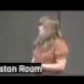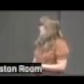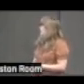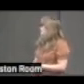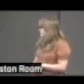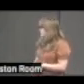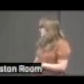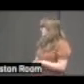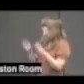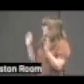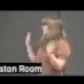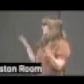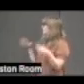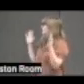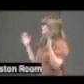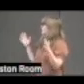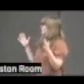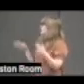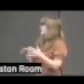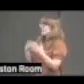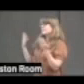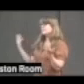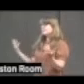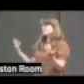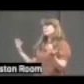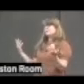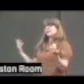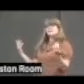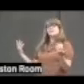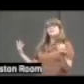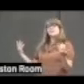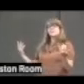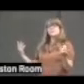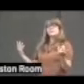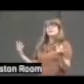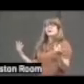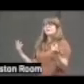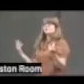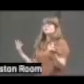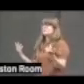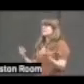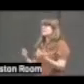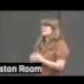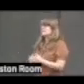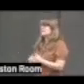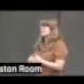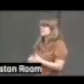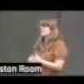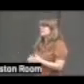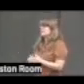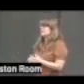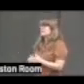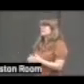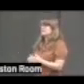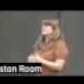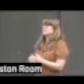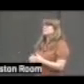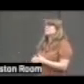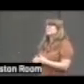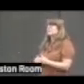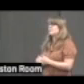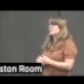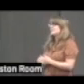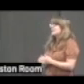But to give you an idea, I don't know if any of you guys are familiar with the IUCN, or the International Union of